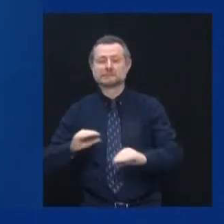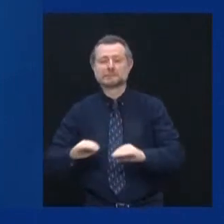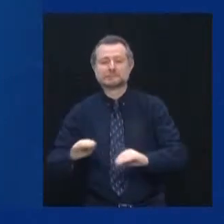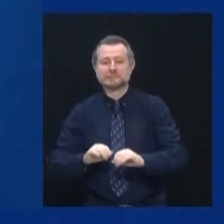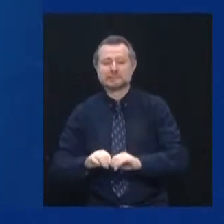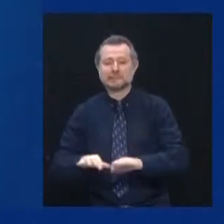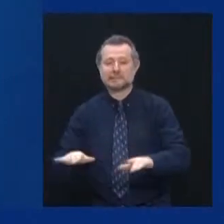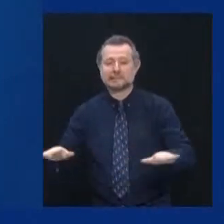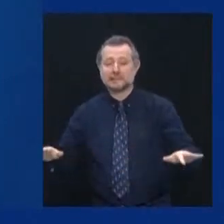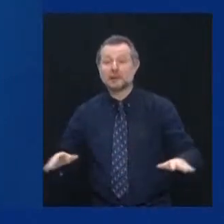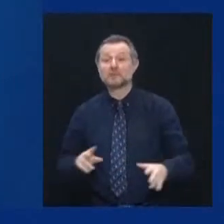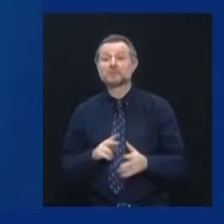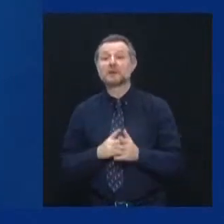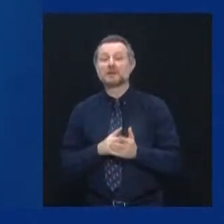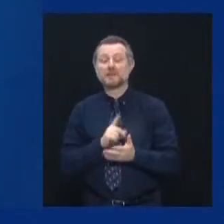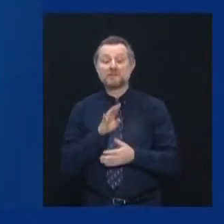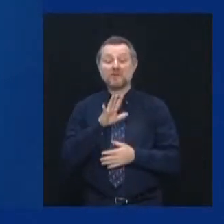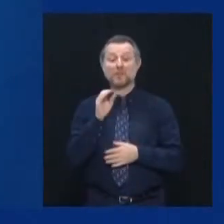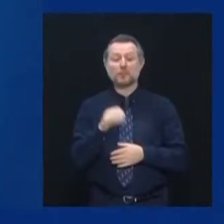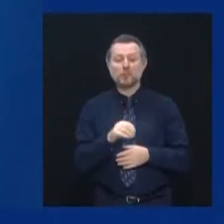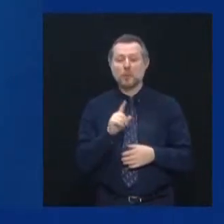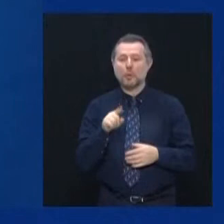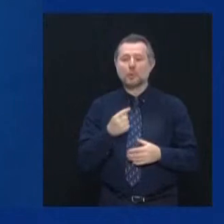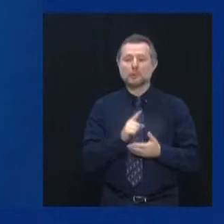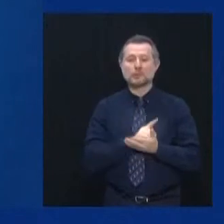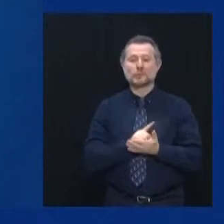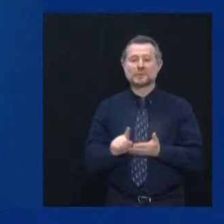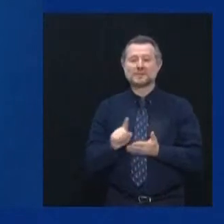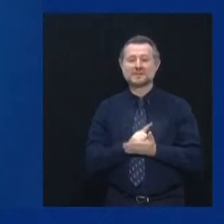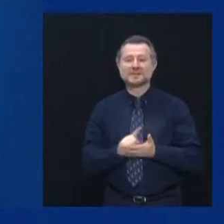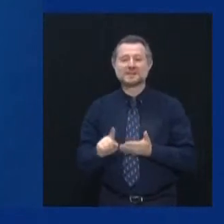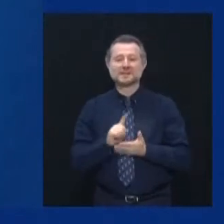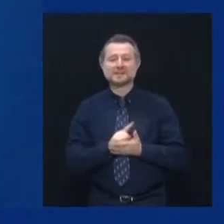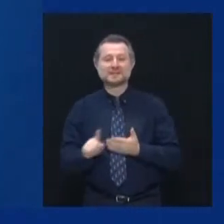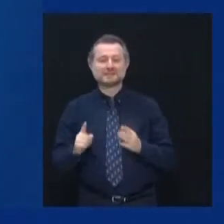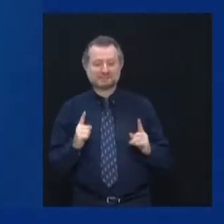and 45% of that will go to